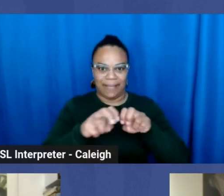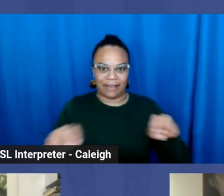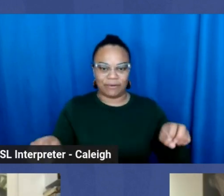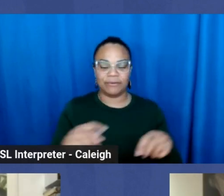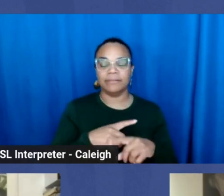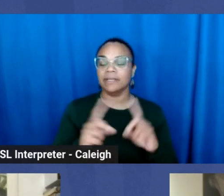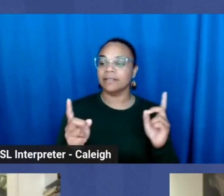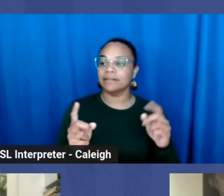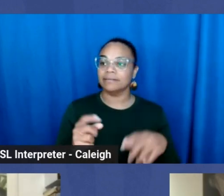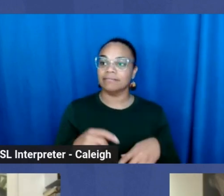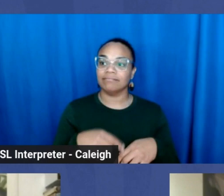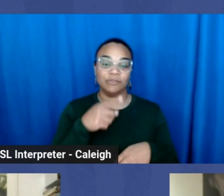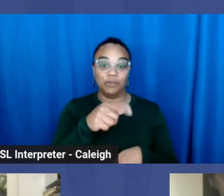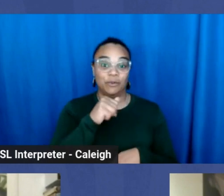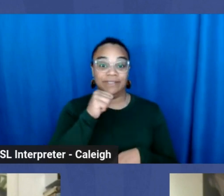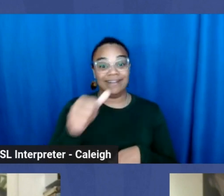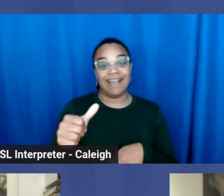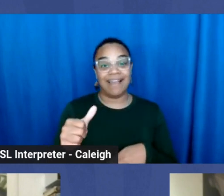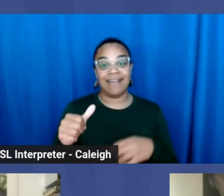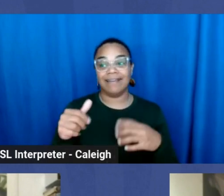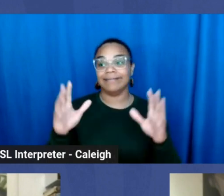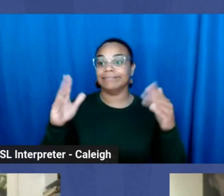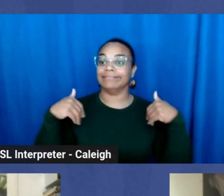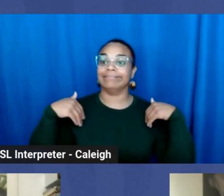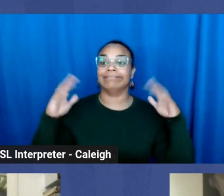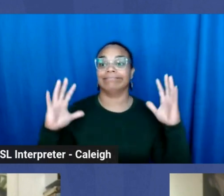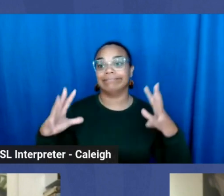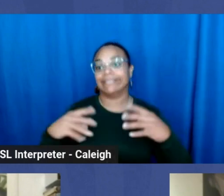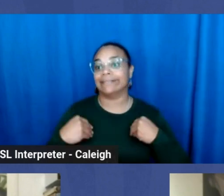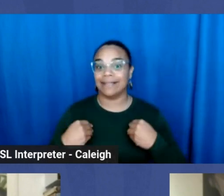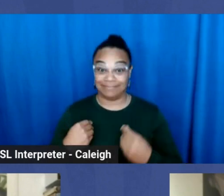you didn't take it lying down.